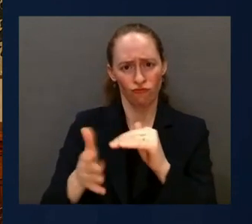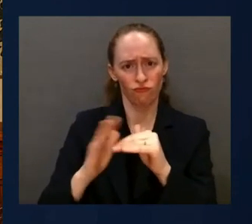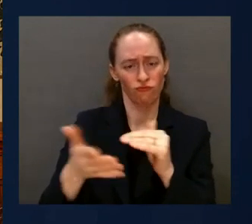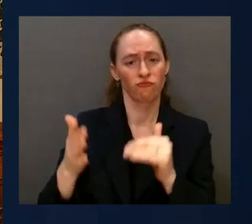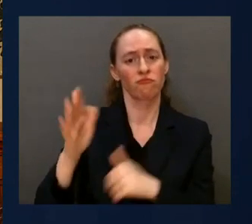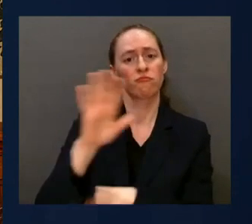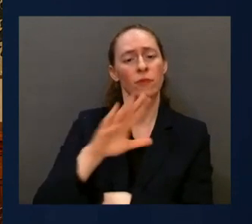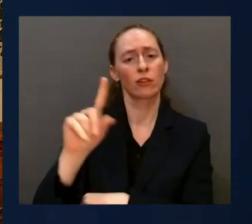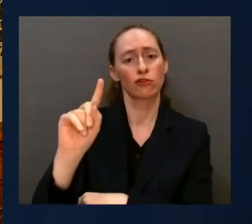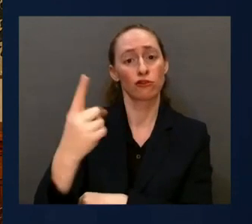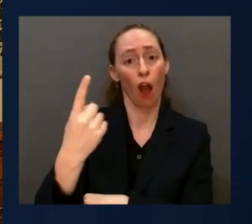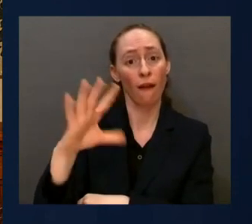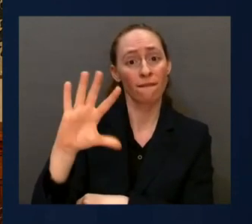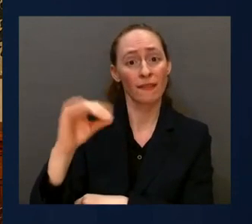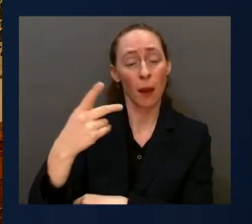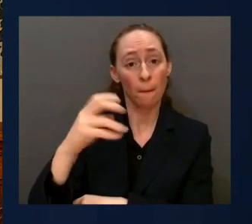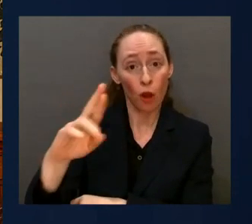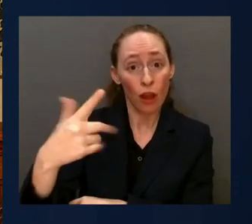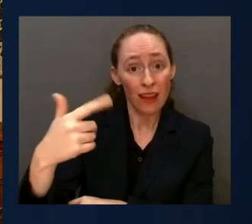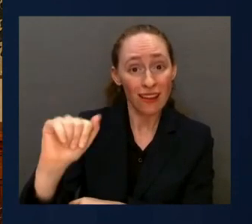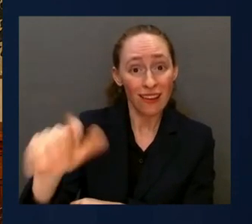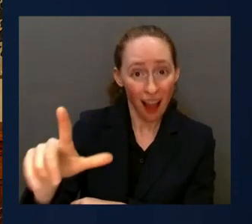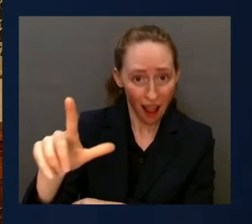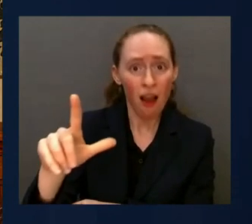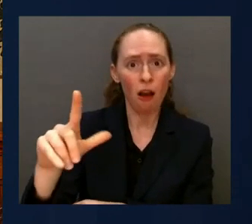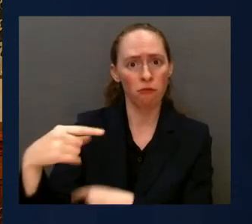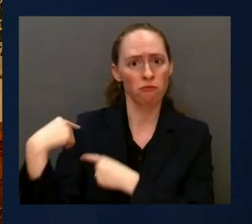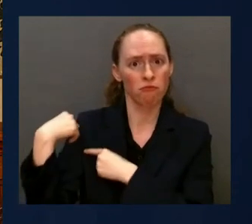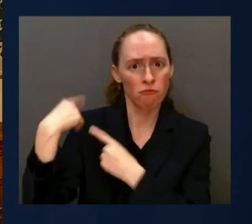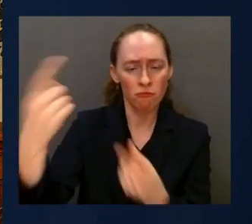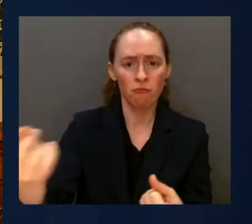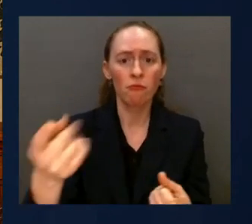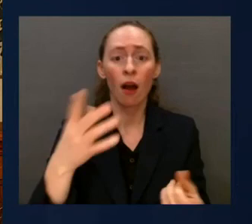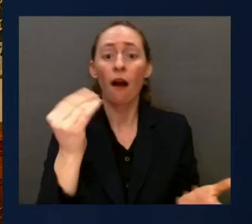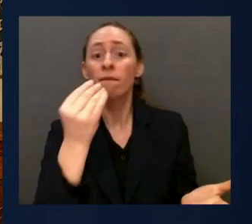has fallen every month for the last 6 months, while